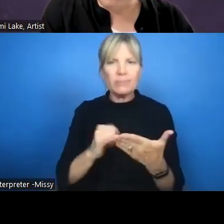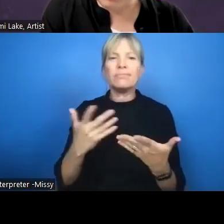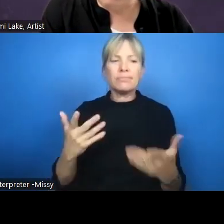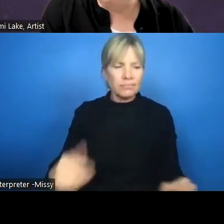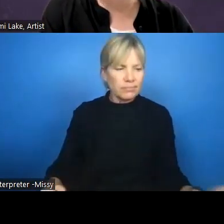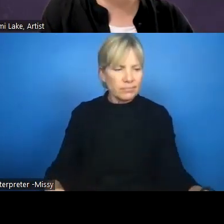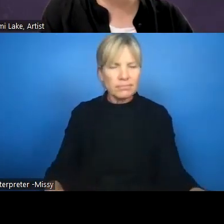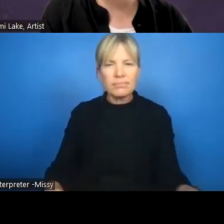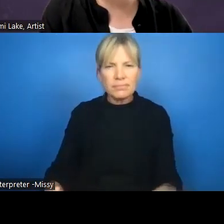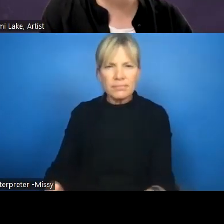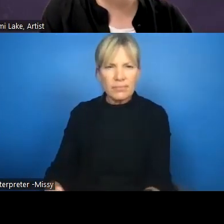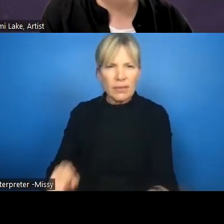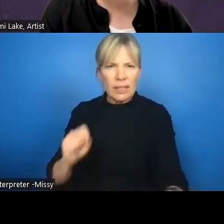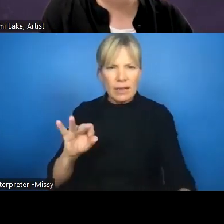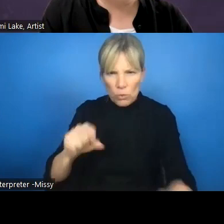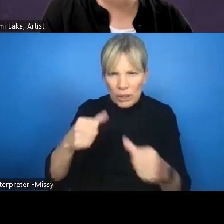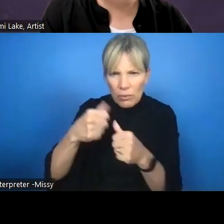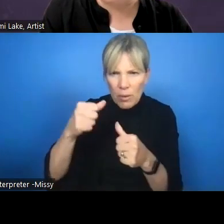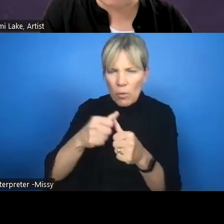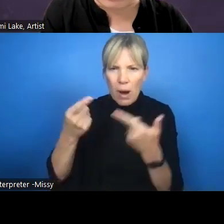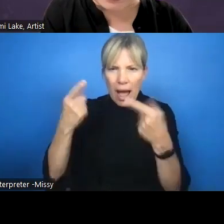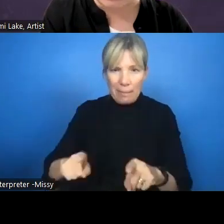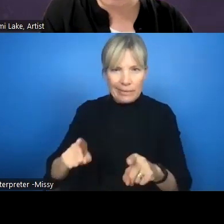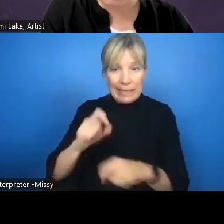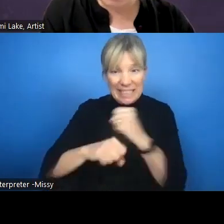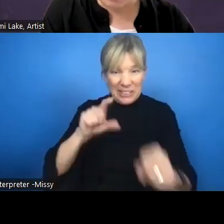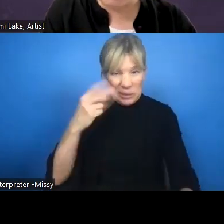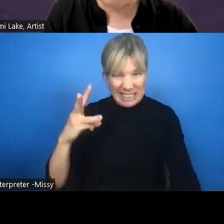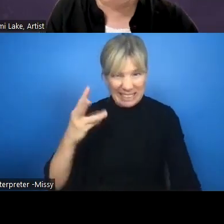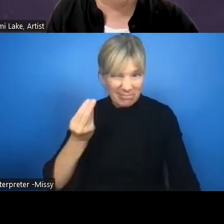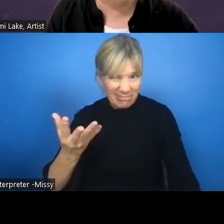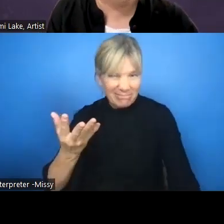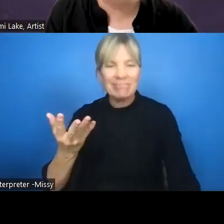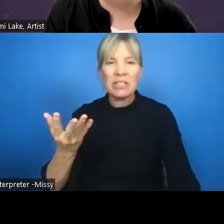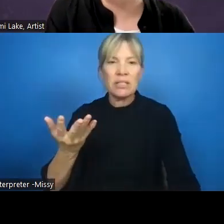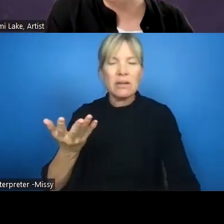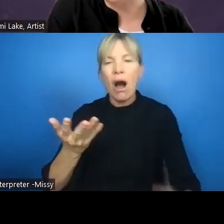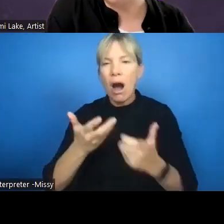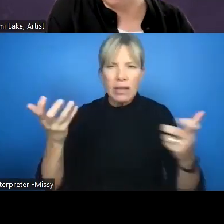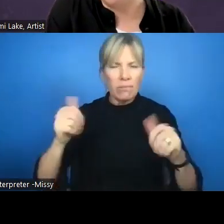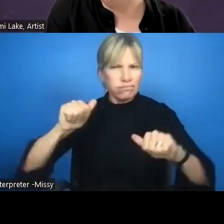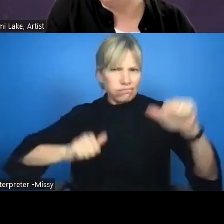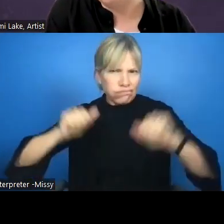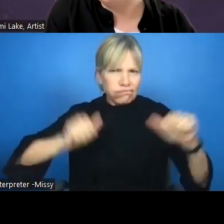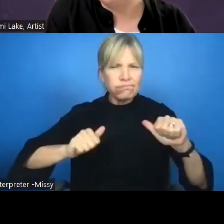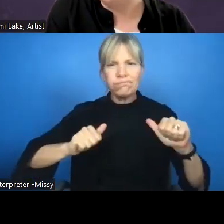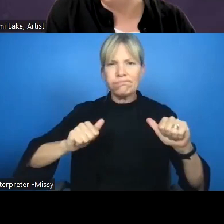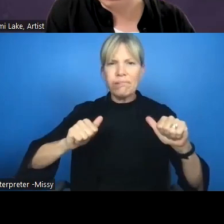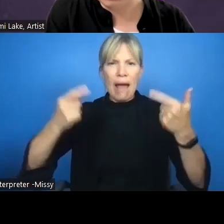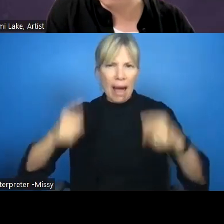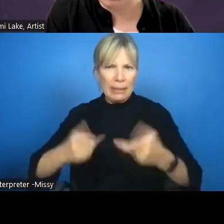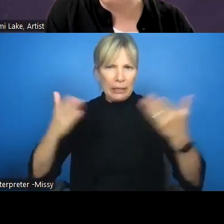then if you can remember what happened in 2016, there's a lot of uncertainty and happened in the